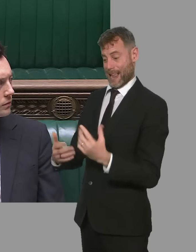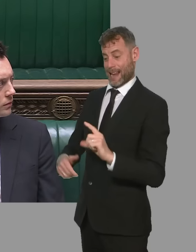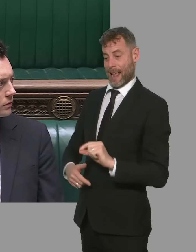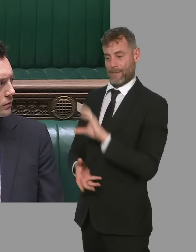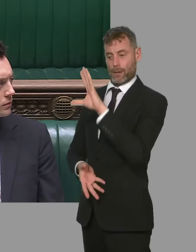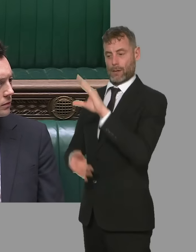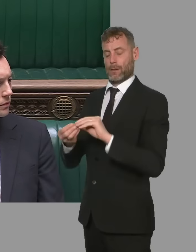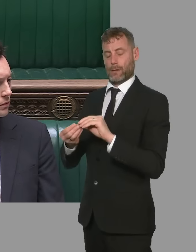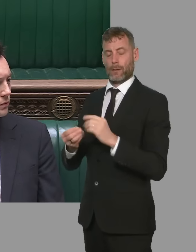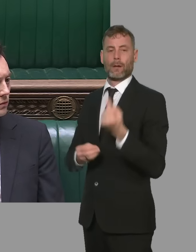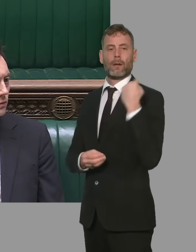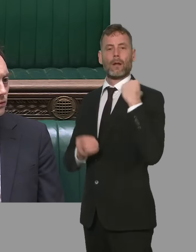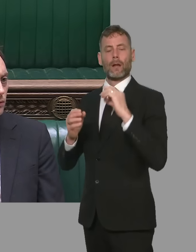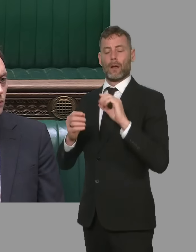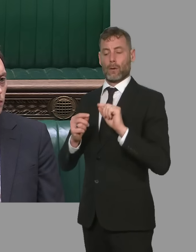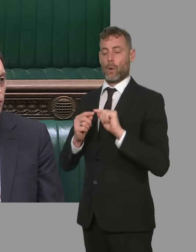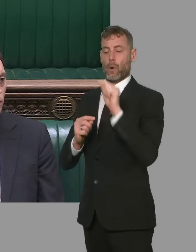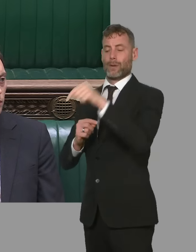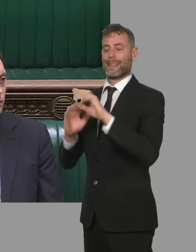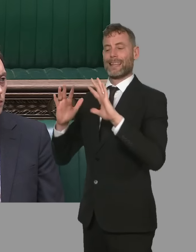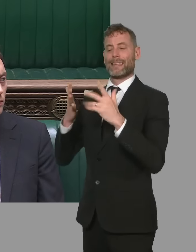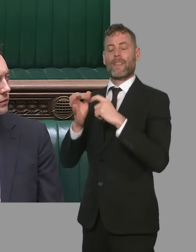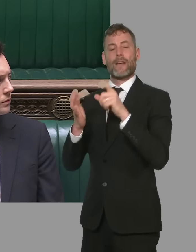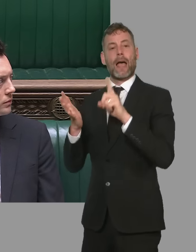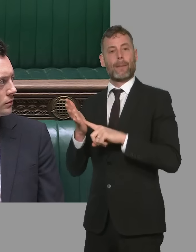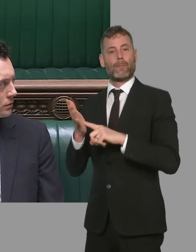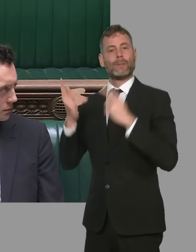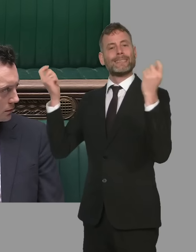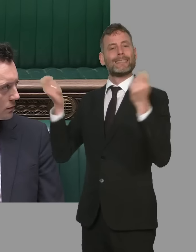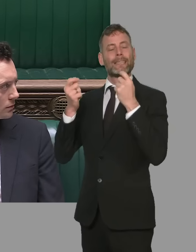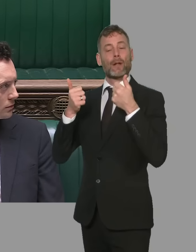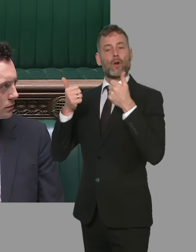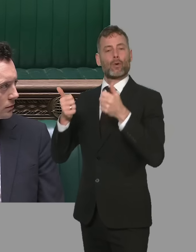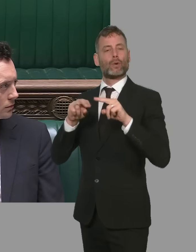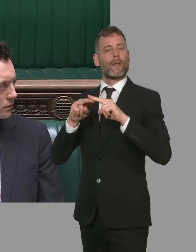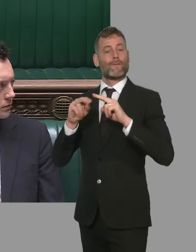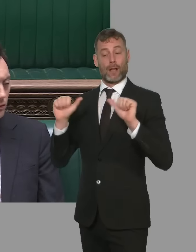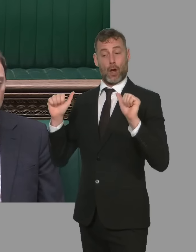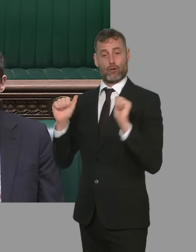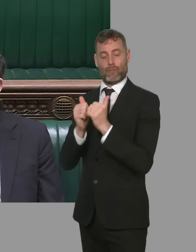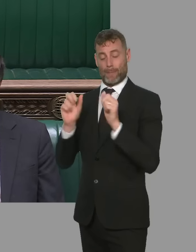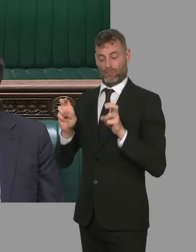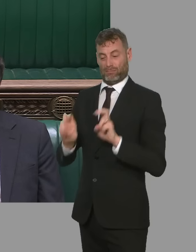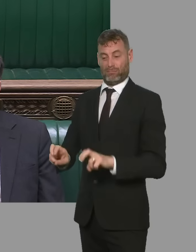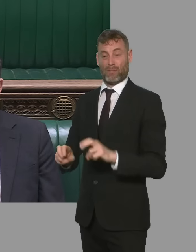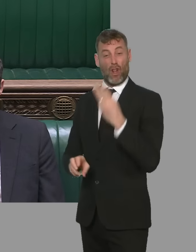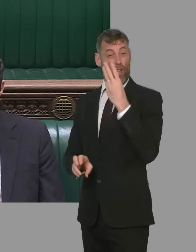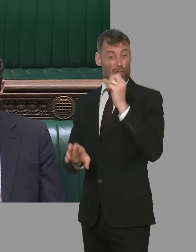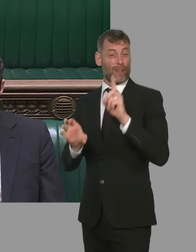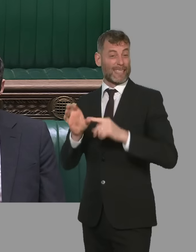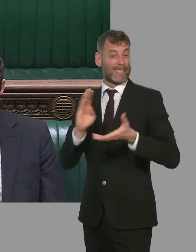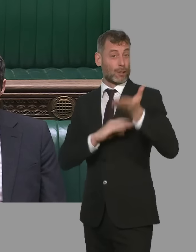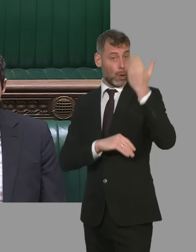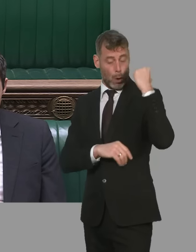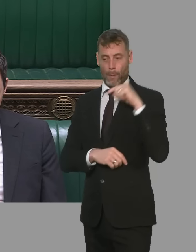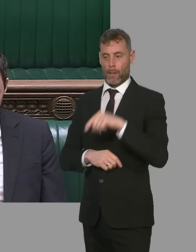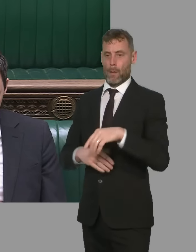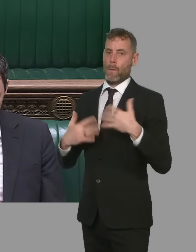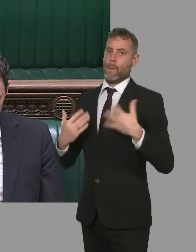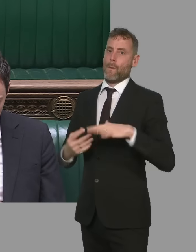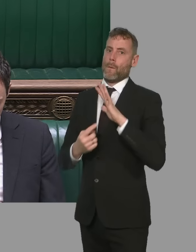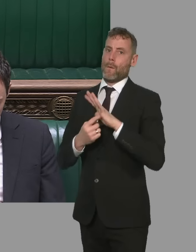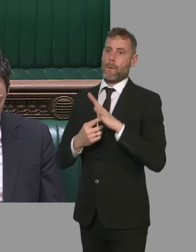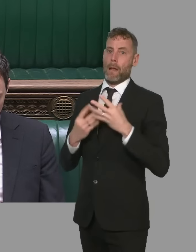Good Friday Agreement, which nearly 30 years ago brought an end to the Troubles and enabled Northern Ireland to establish a power-sharing